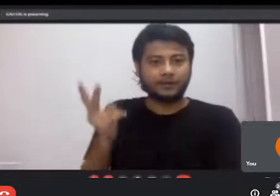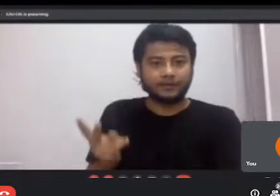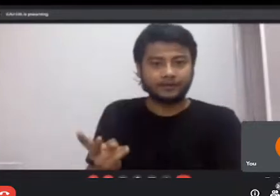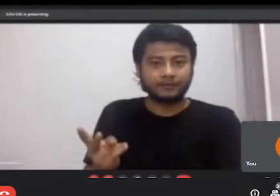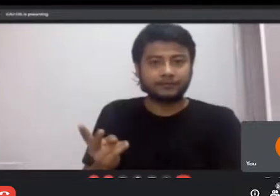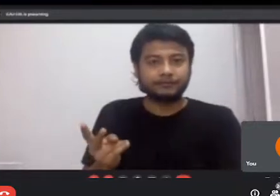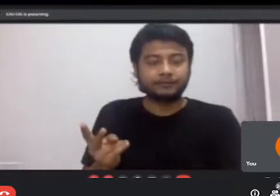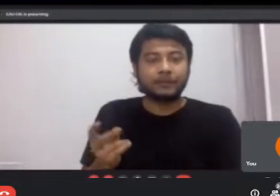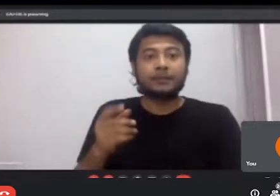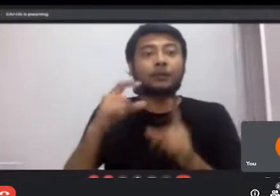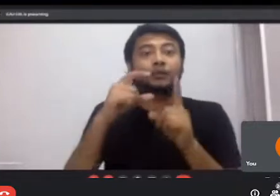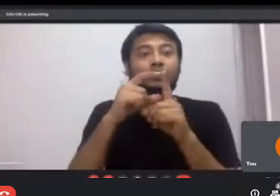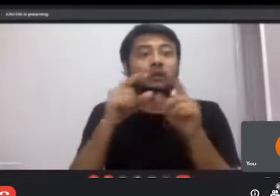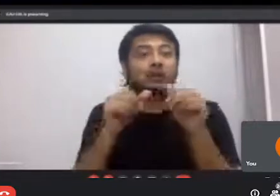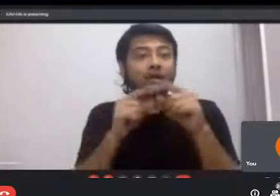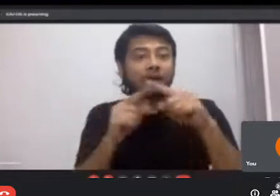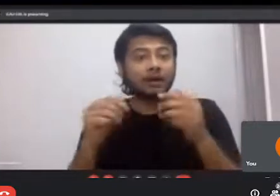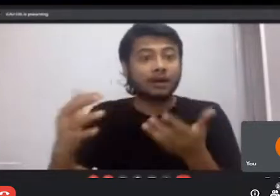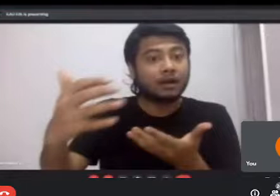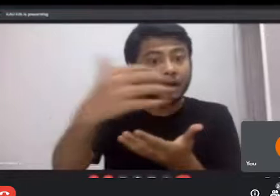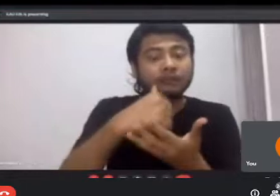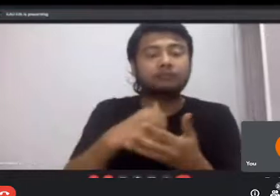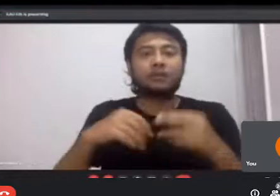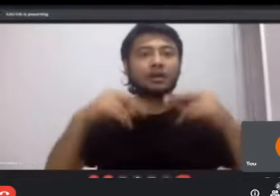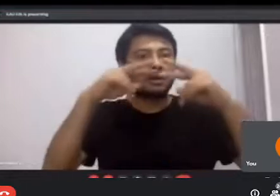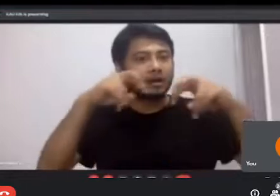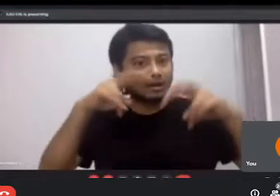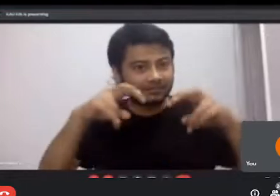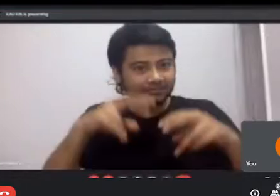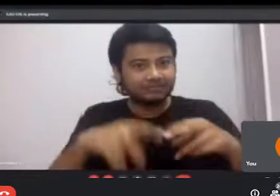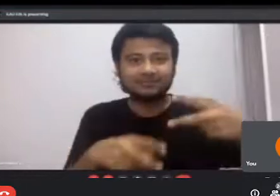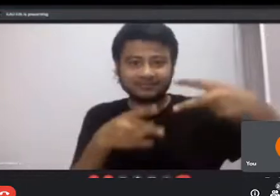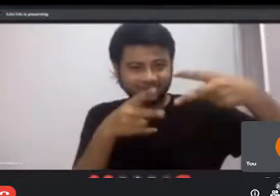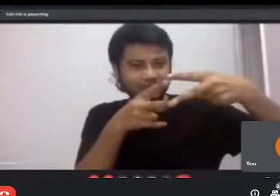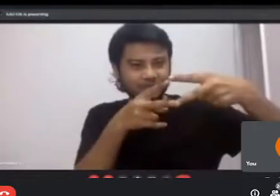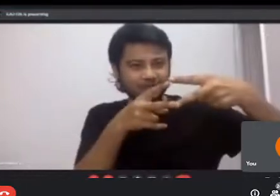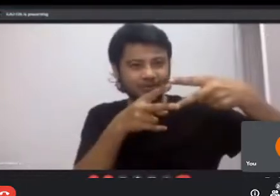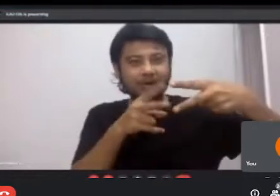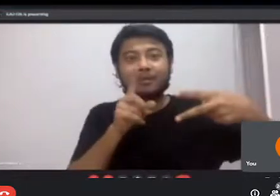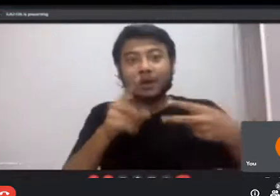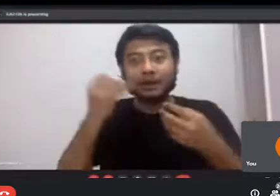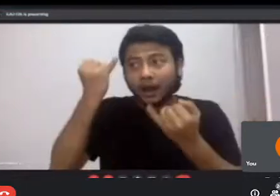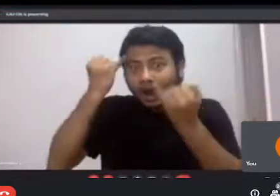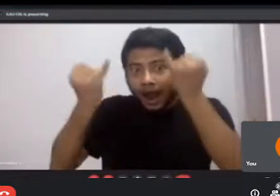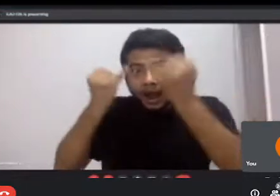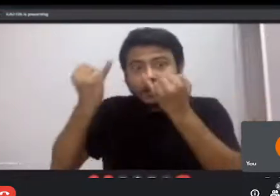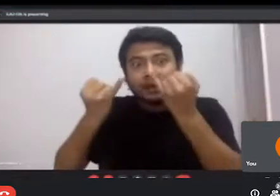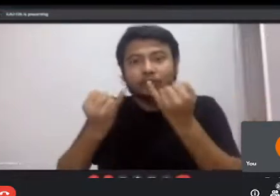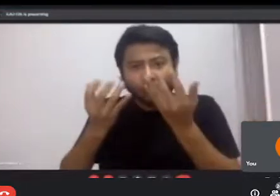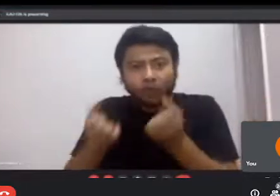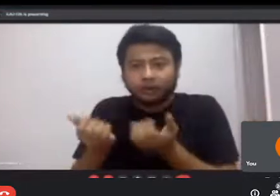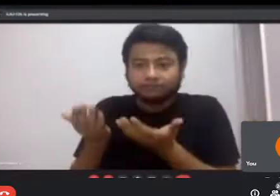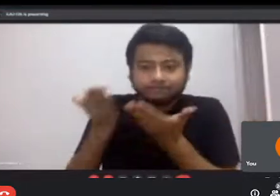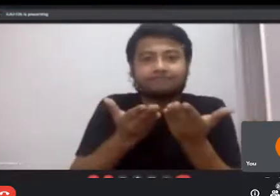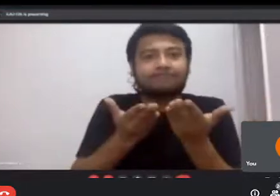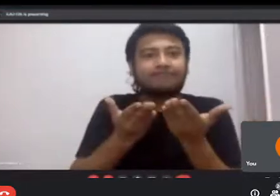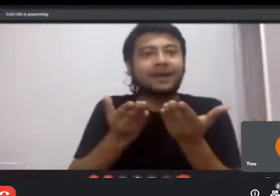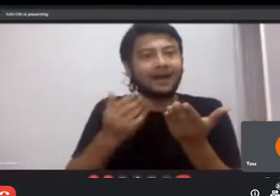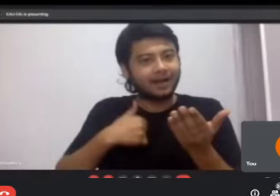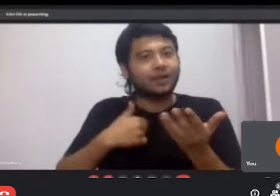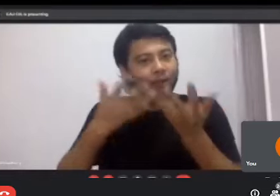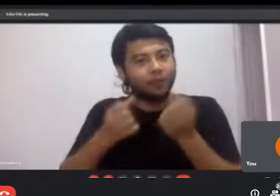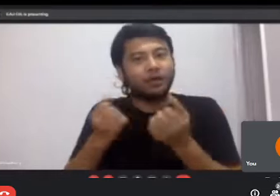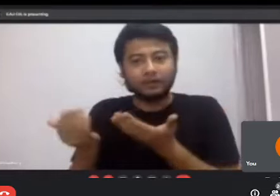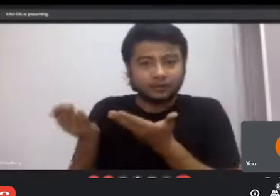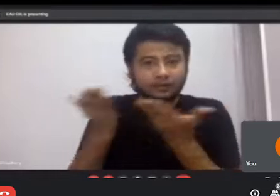but also changing and innovating practice. So by way of a very short introduction, we